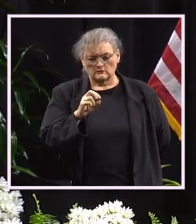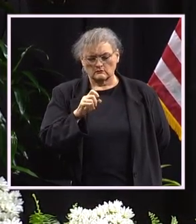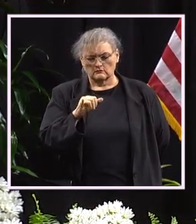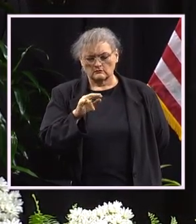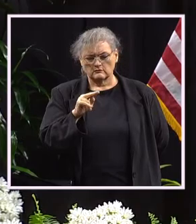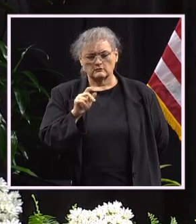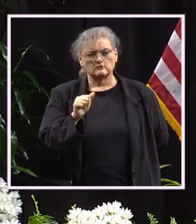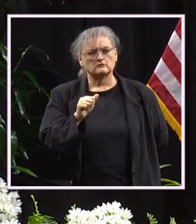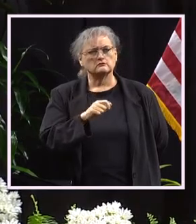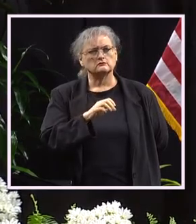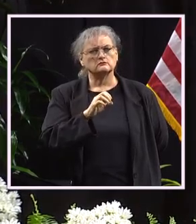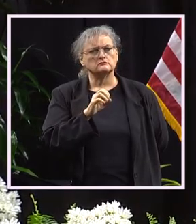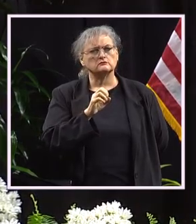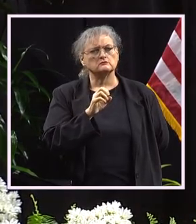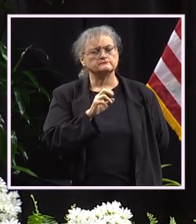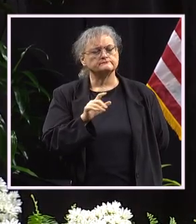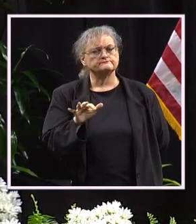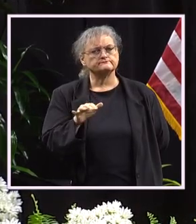Evan Marie Khalid,